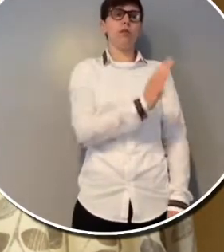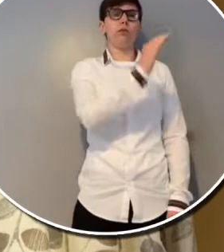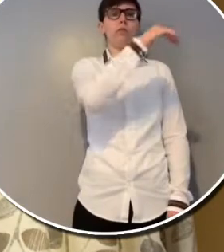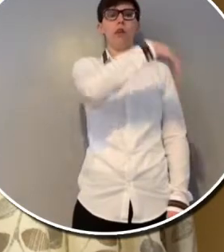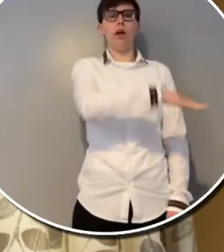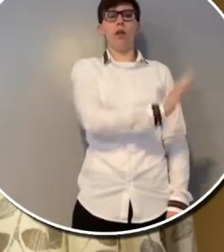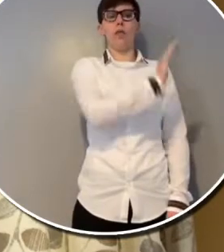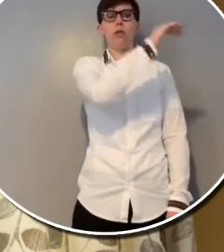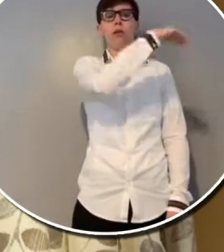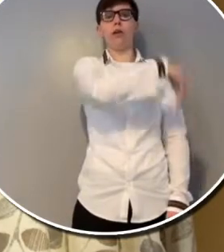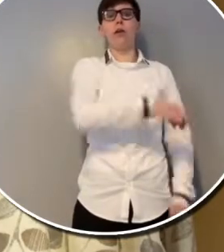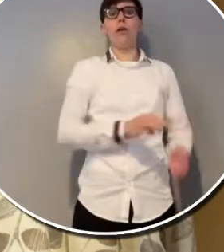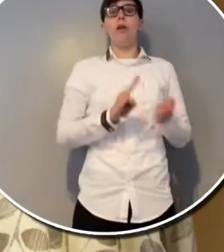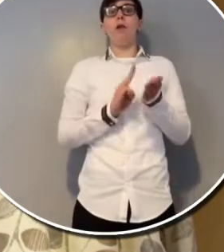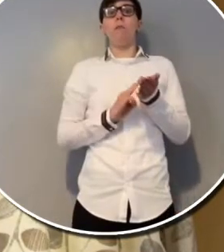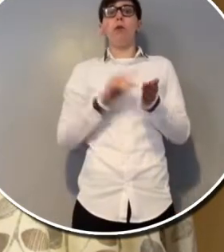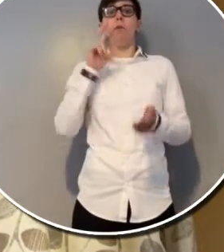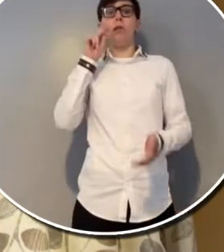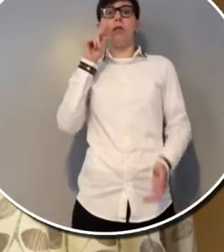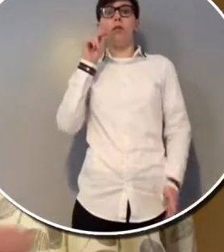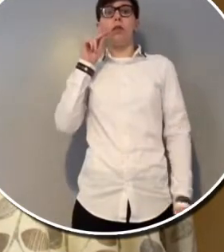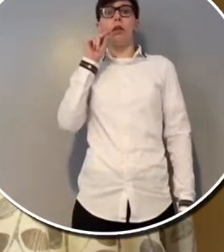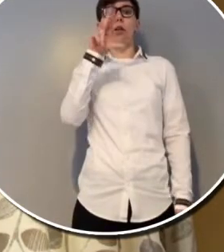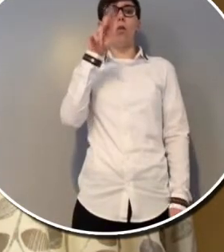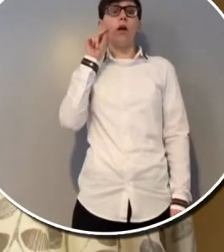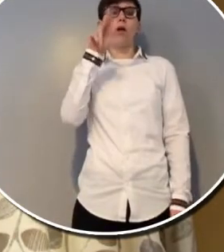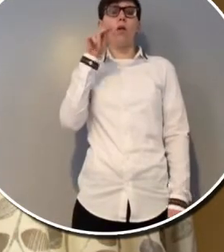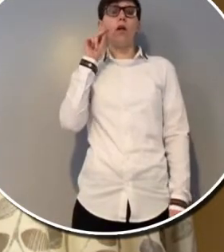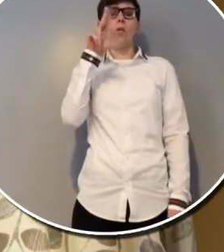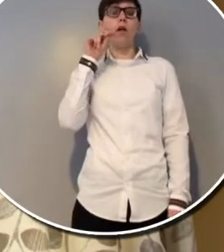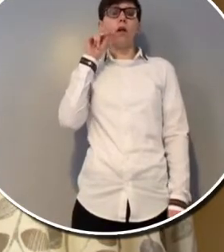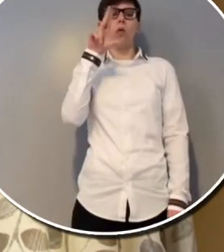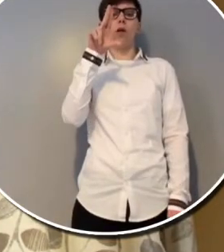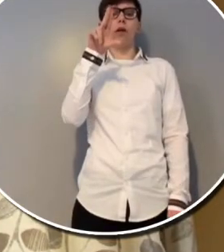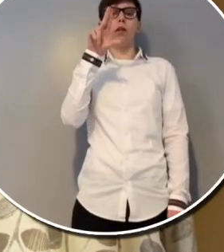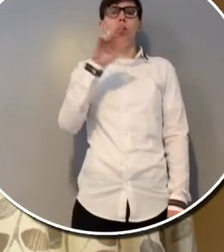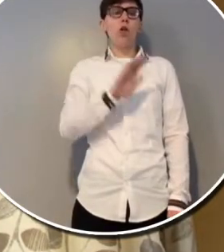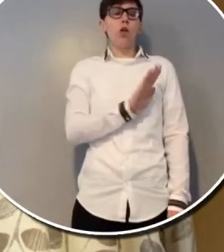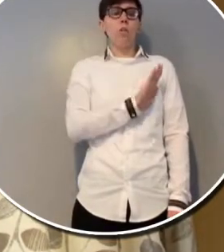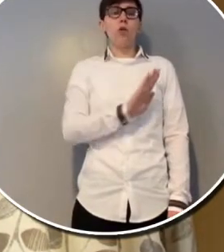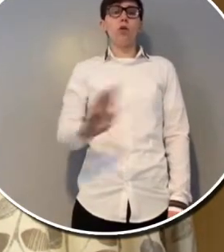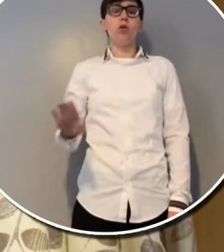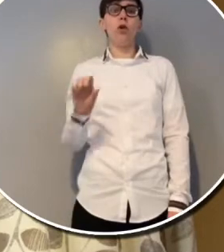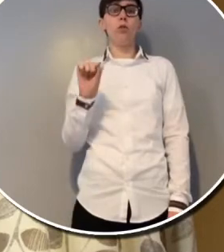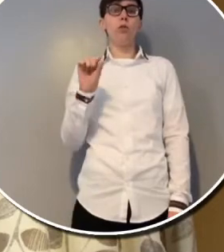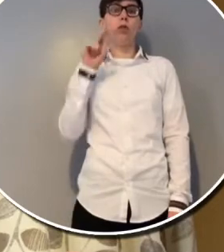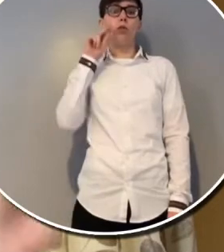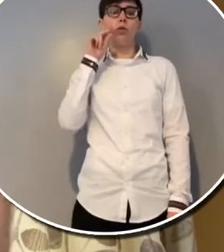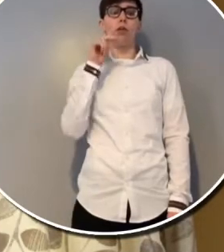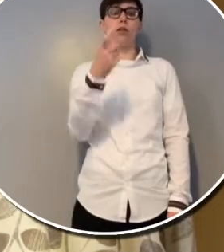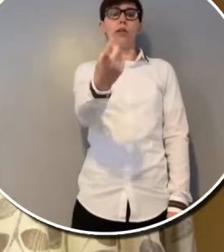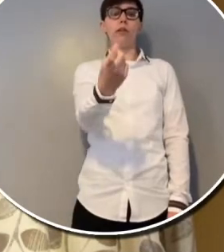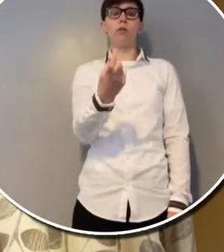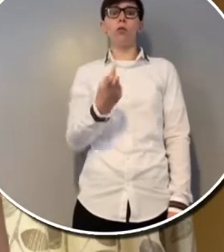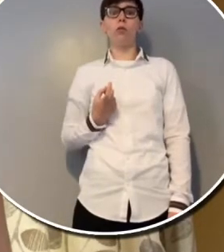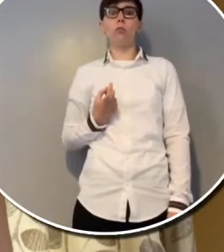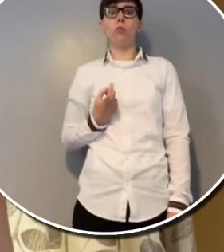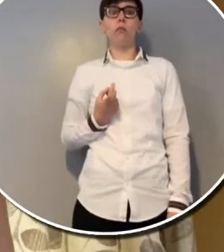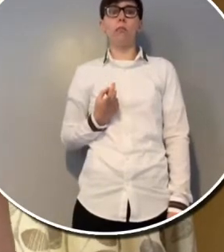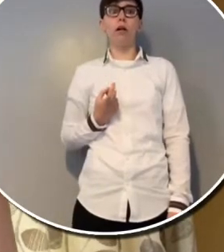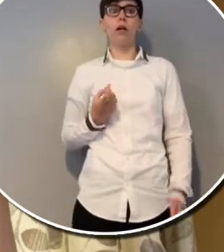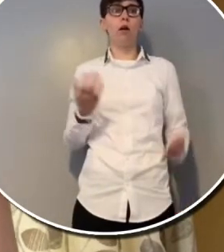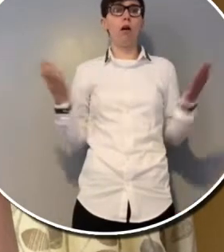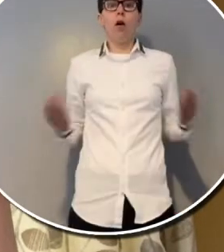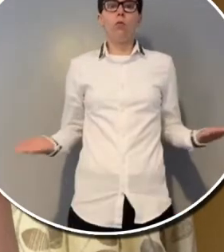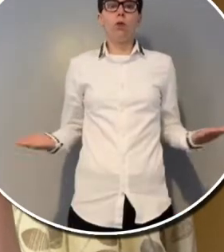goodness. No little ducks went swimming one day over the hills and far away. Mummy duck said quack,